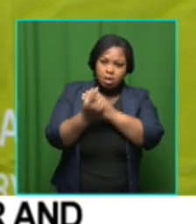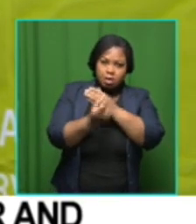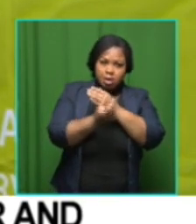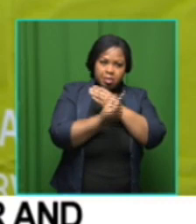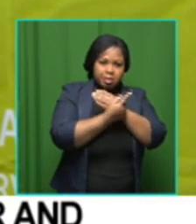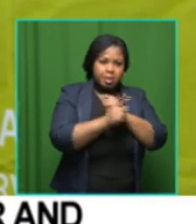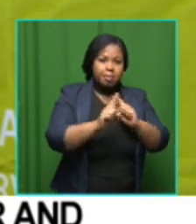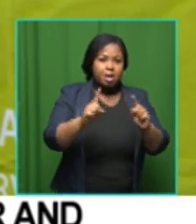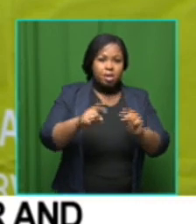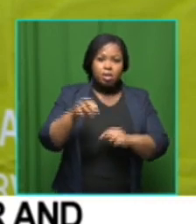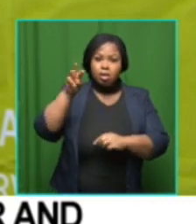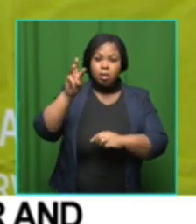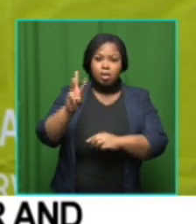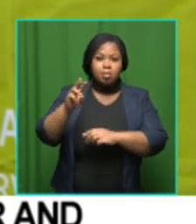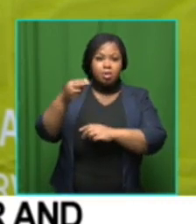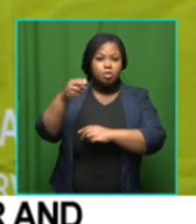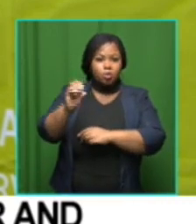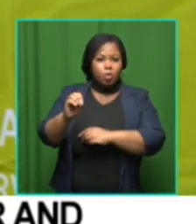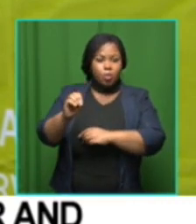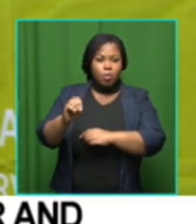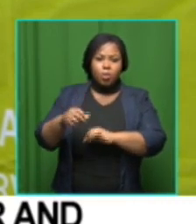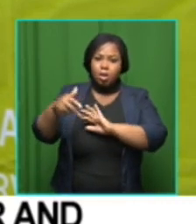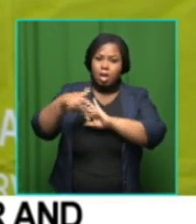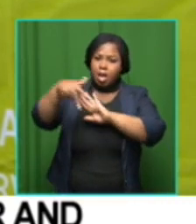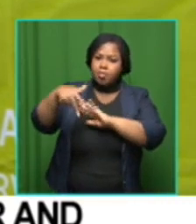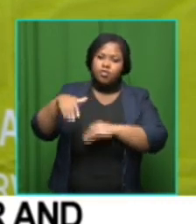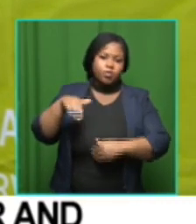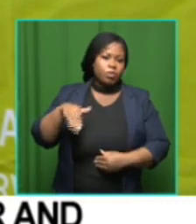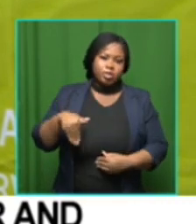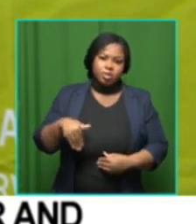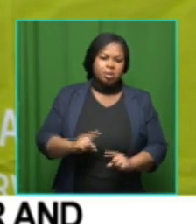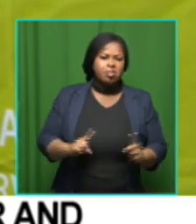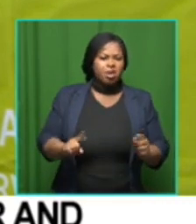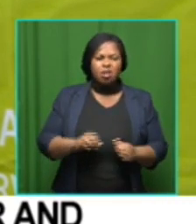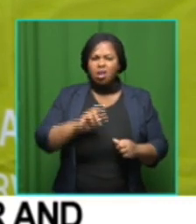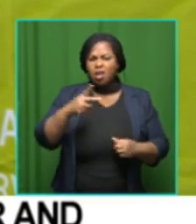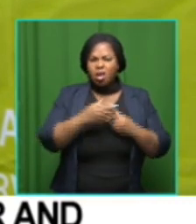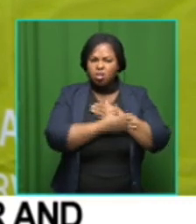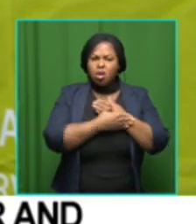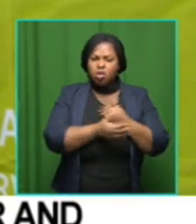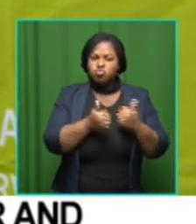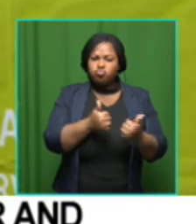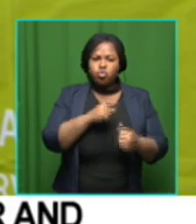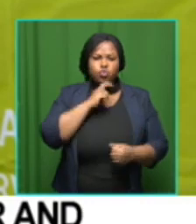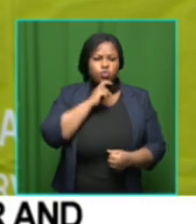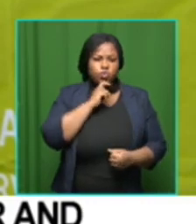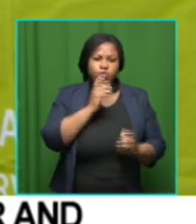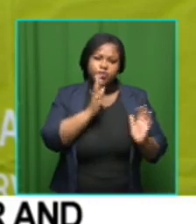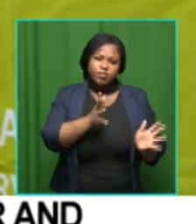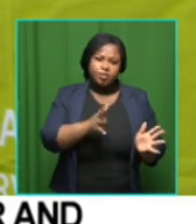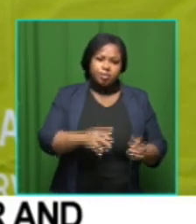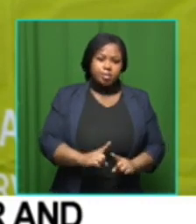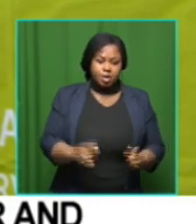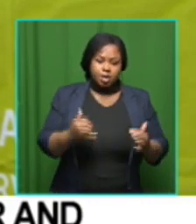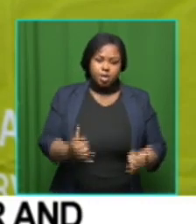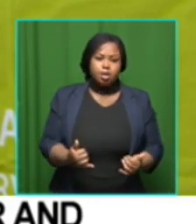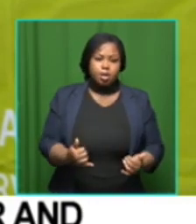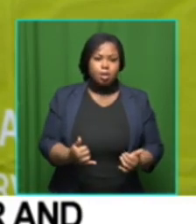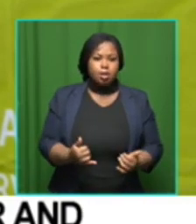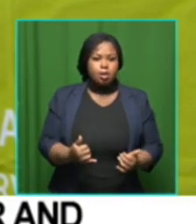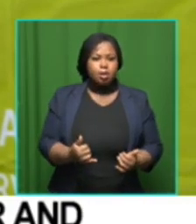endorsed by WHO, but a number of countries have actually used them to good effect, and we have actually been right now going